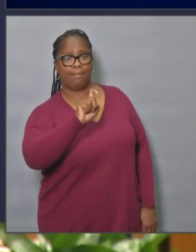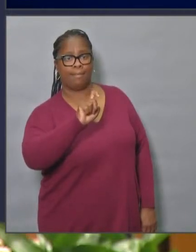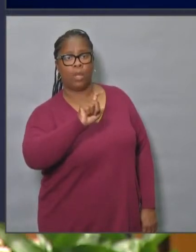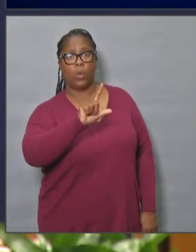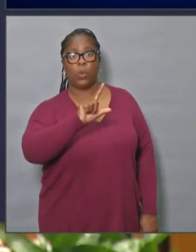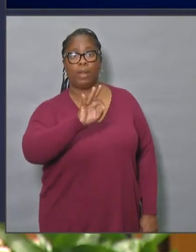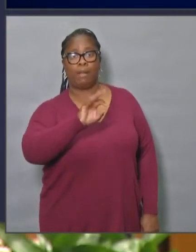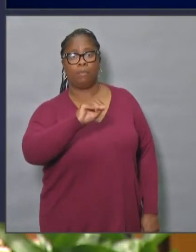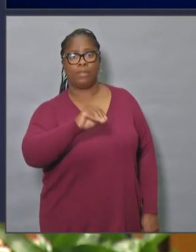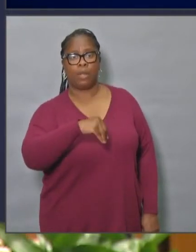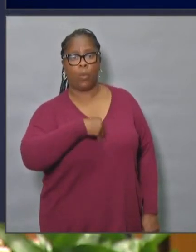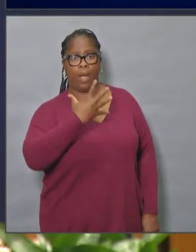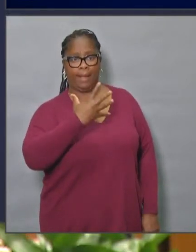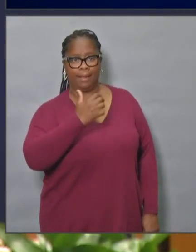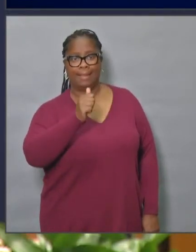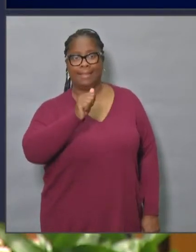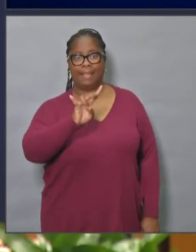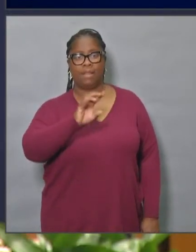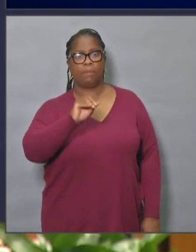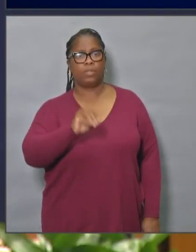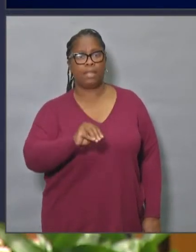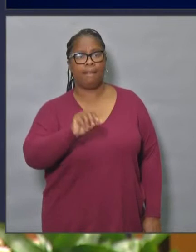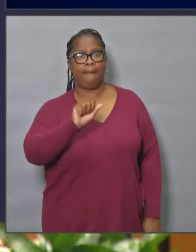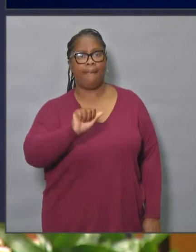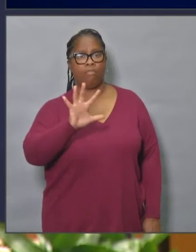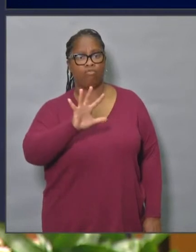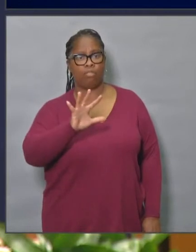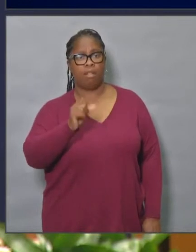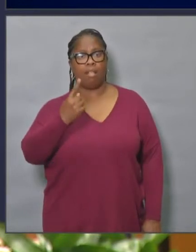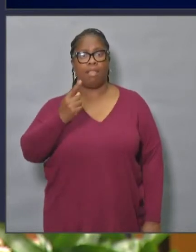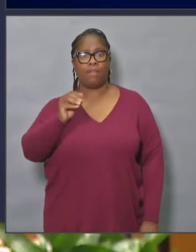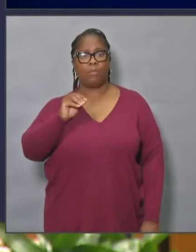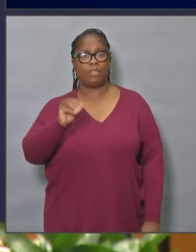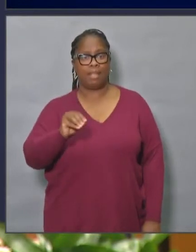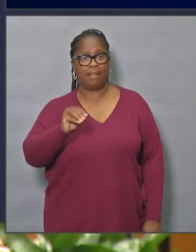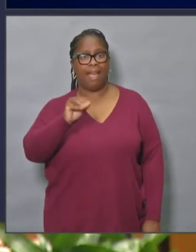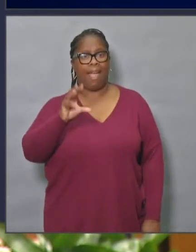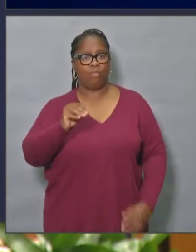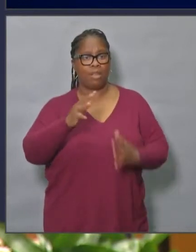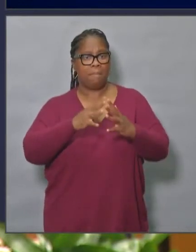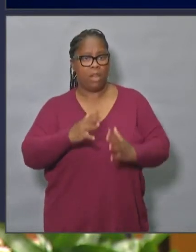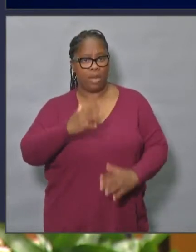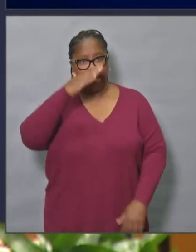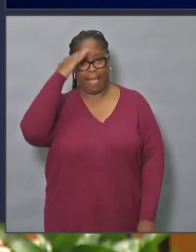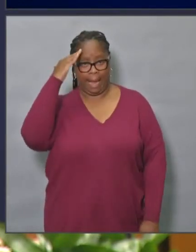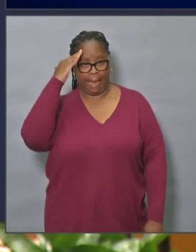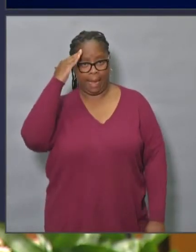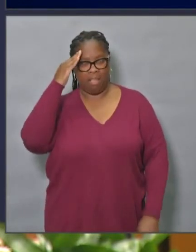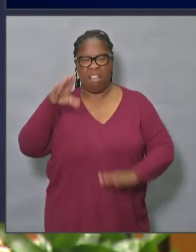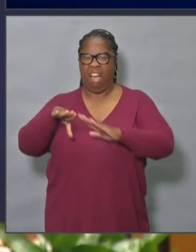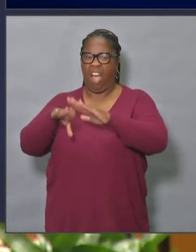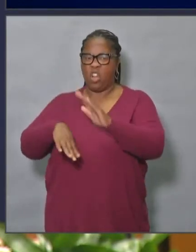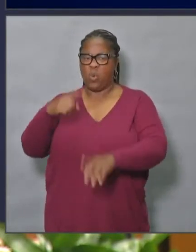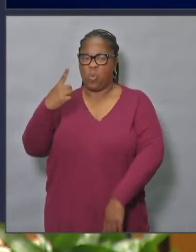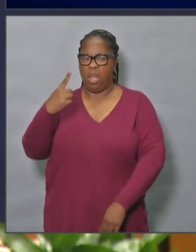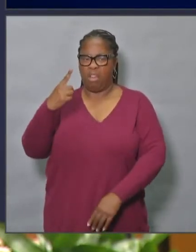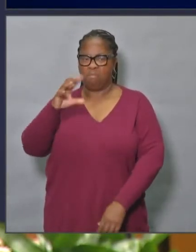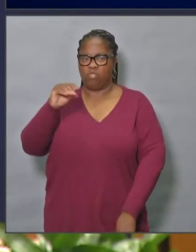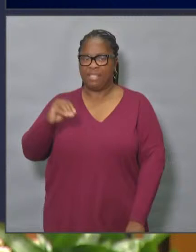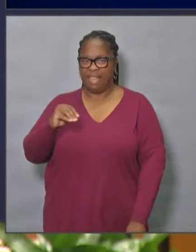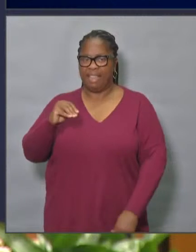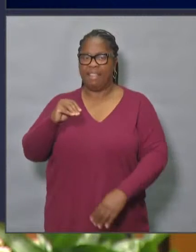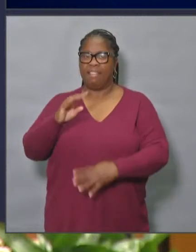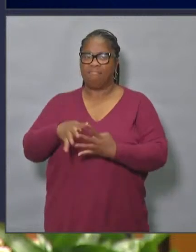29% are white, 17% are Asian, 11% are African American, less than 1% are